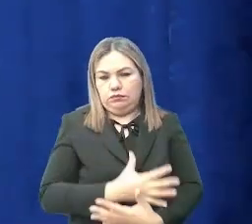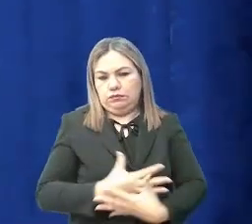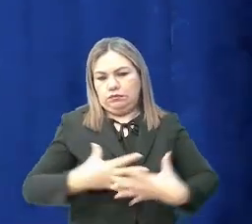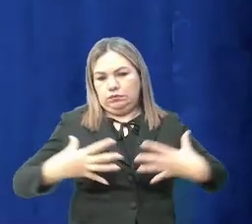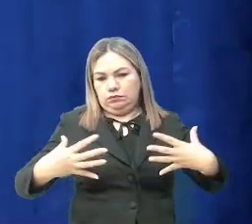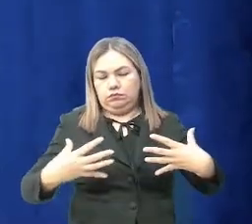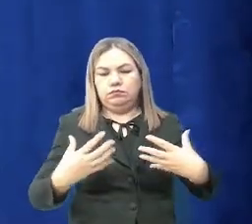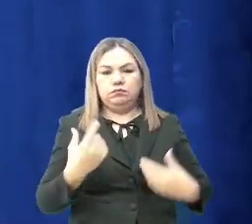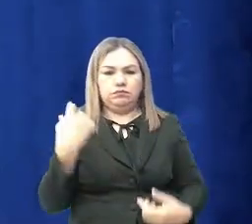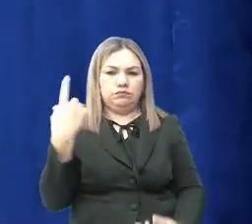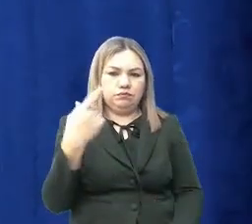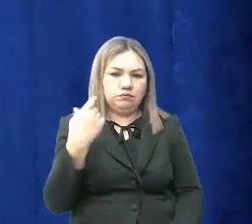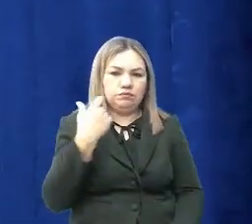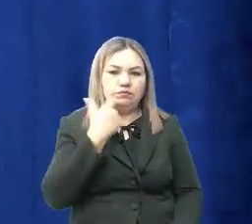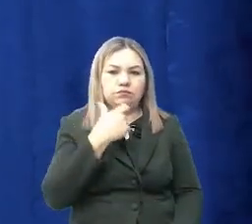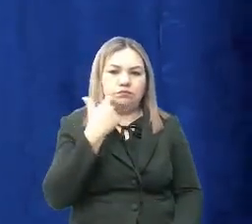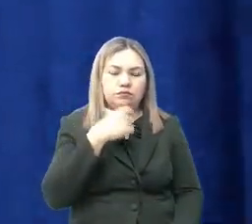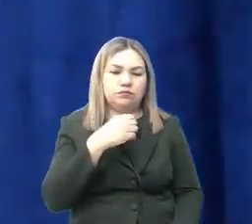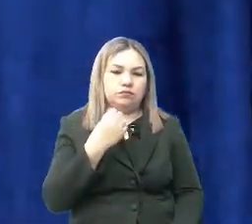We all need money,